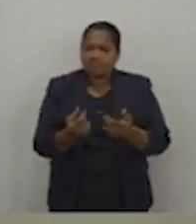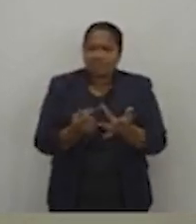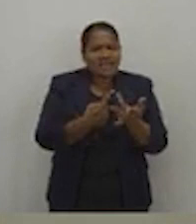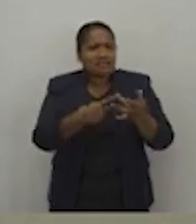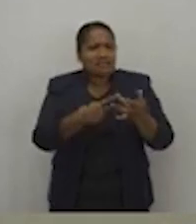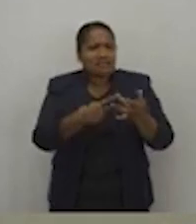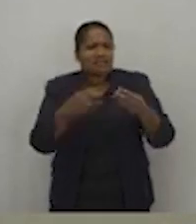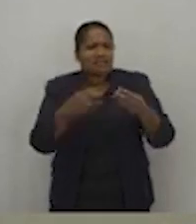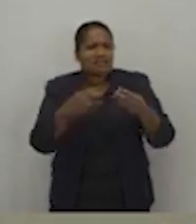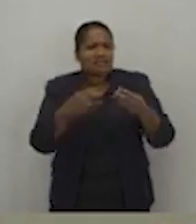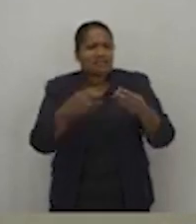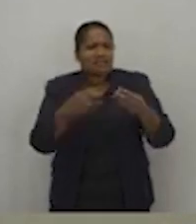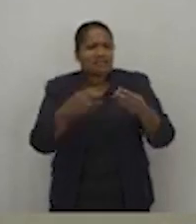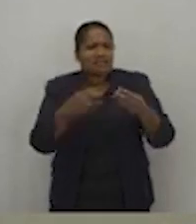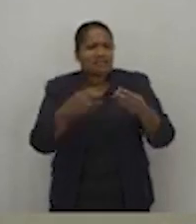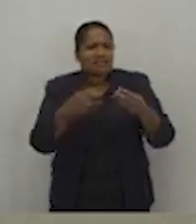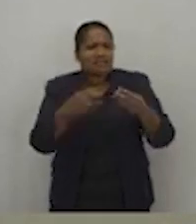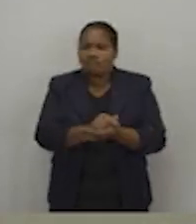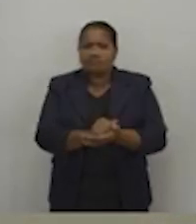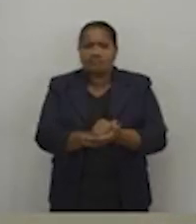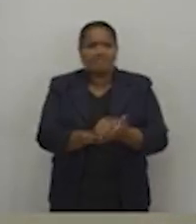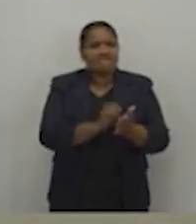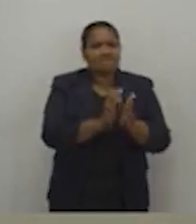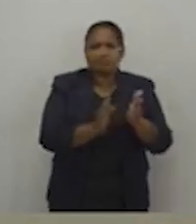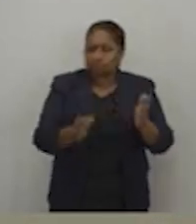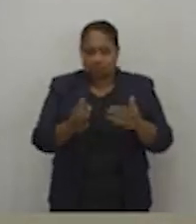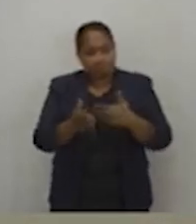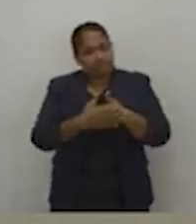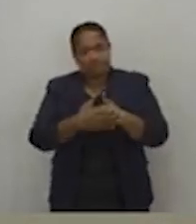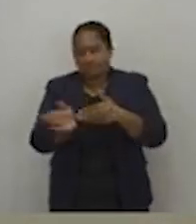as factories and shops, can open as well.